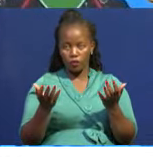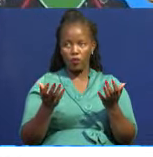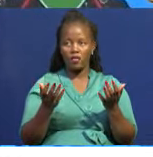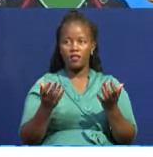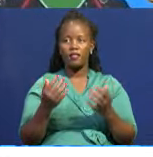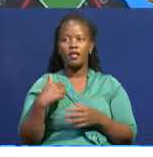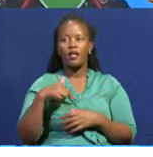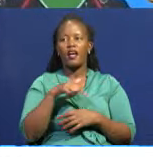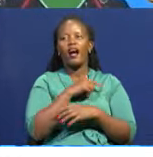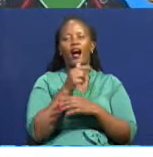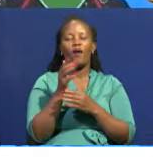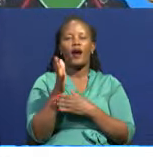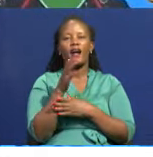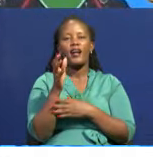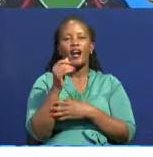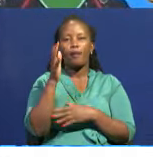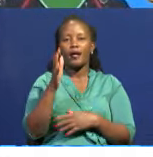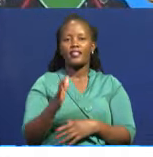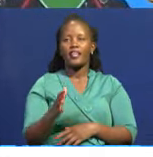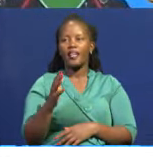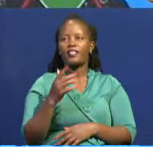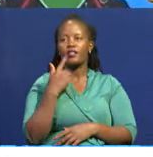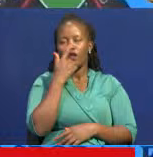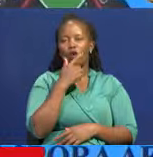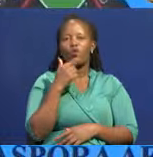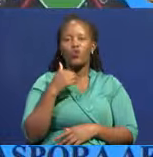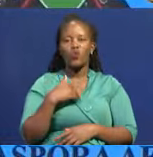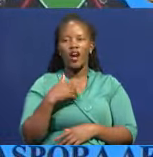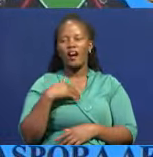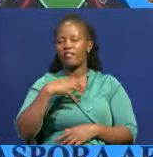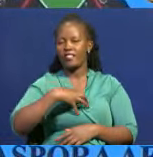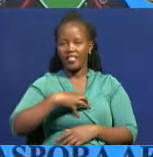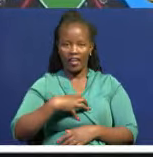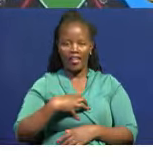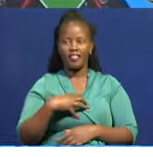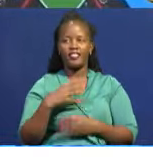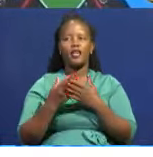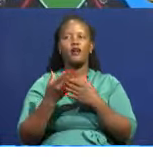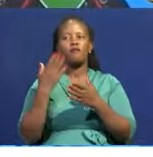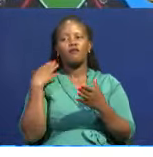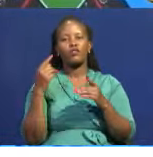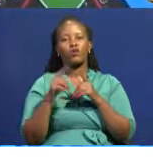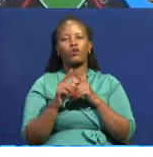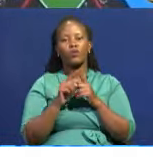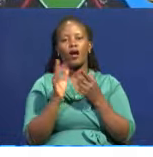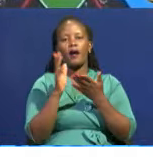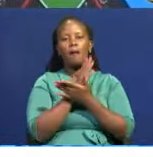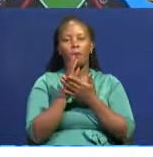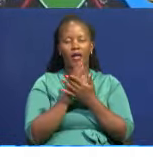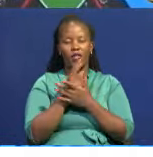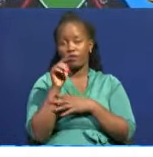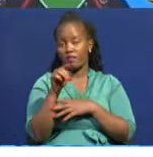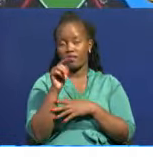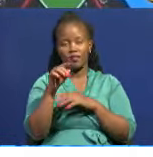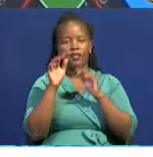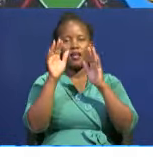our ambassadors emeritus, who were part of this very, very